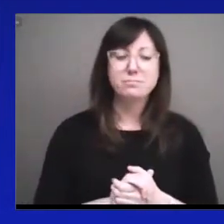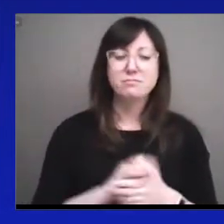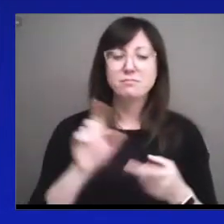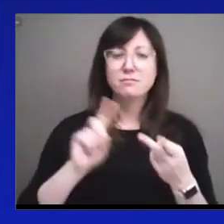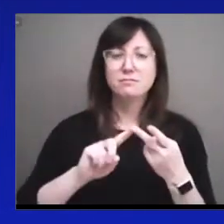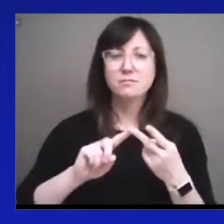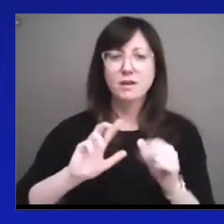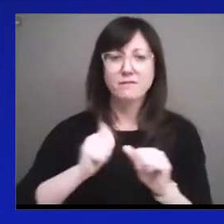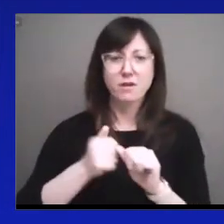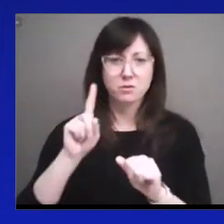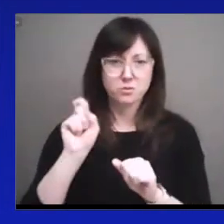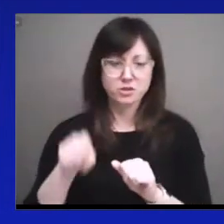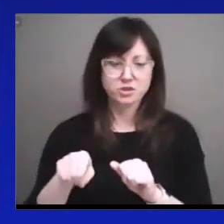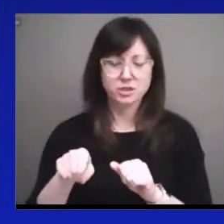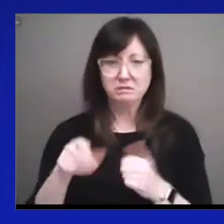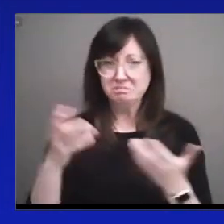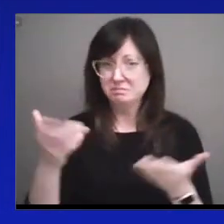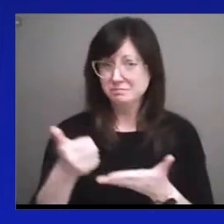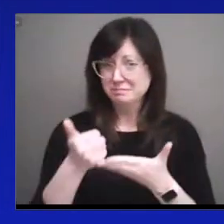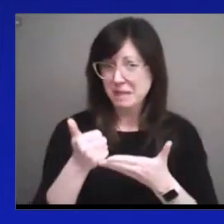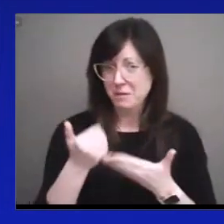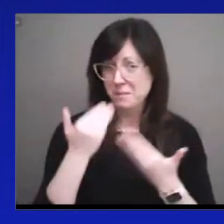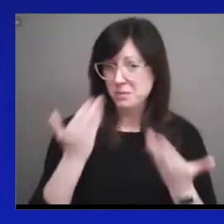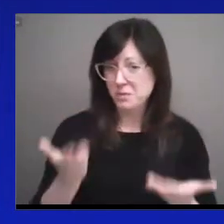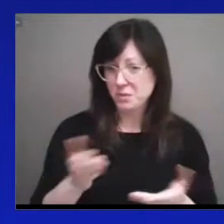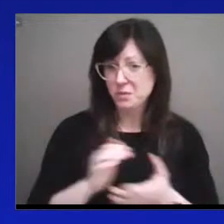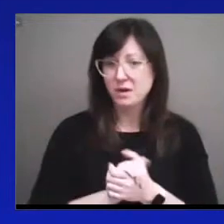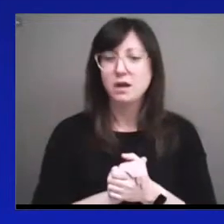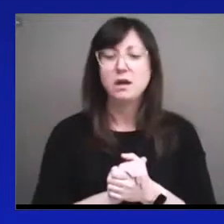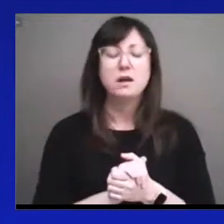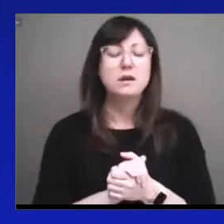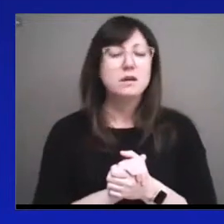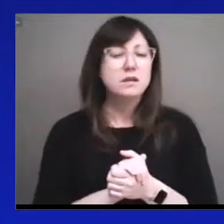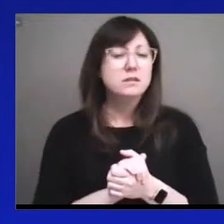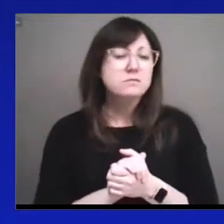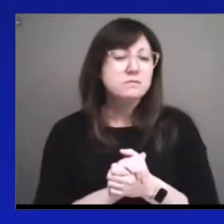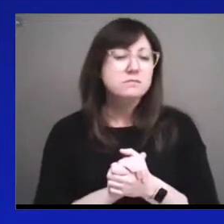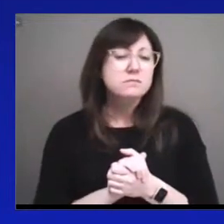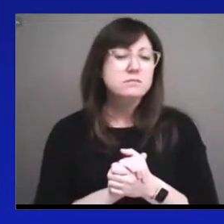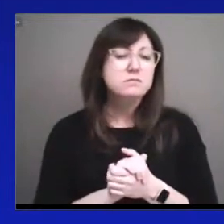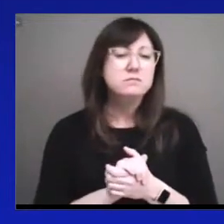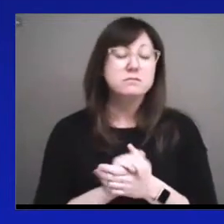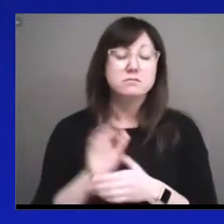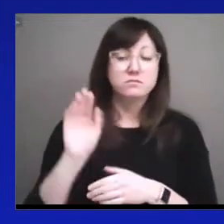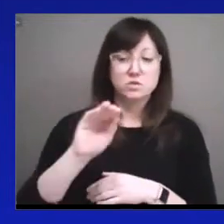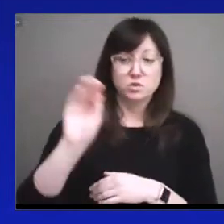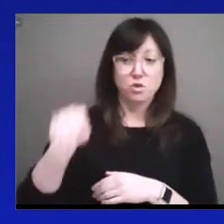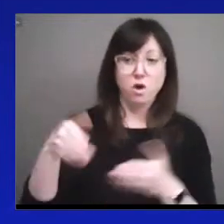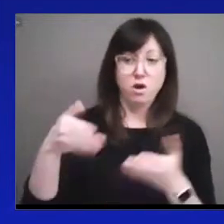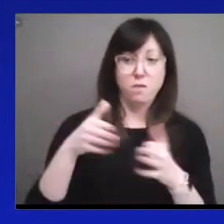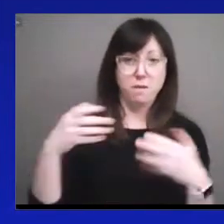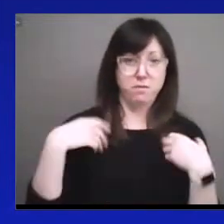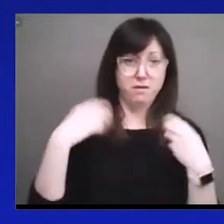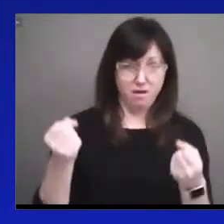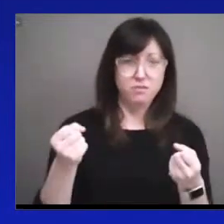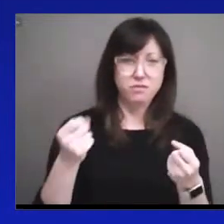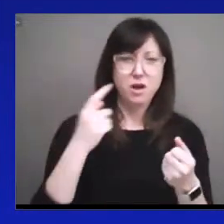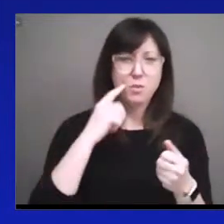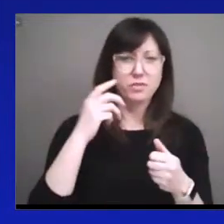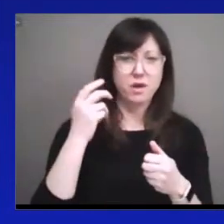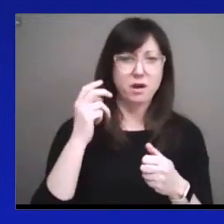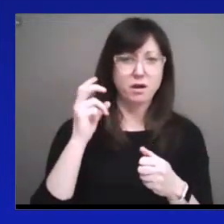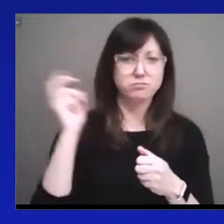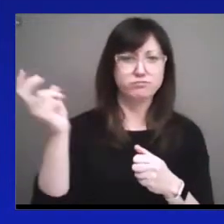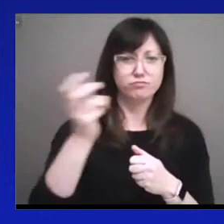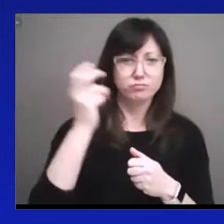question, if you can help me answer this, is when Ottawa Public Health with the mobile teams became the